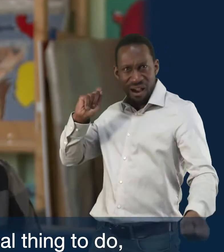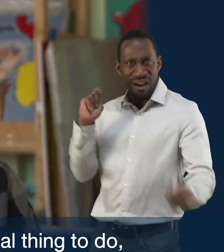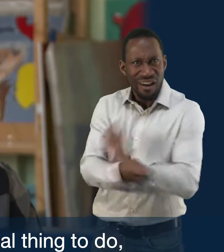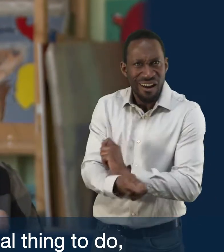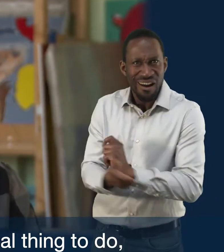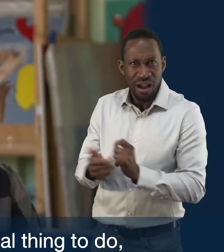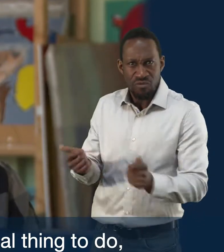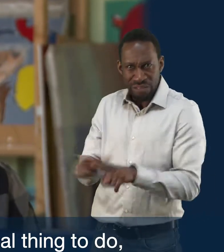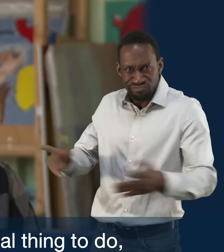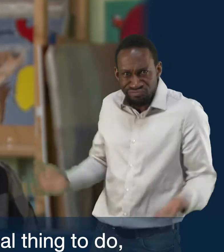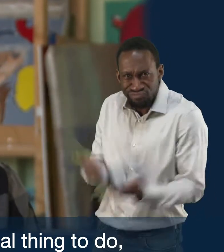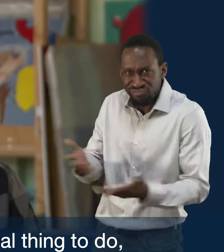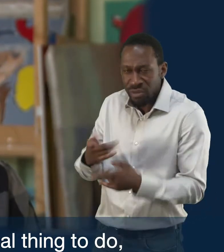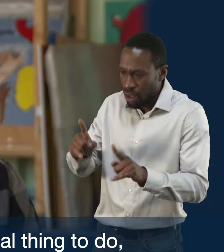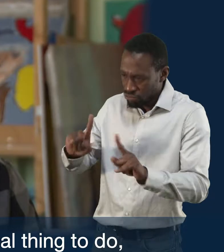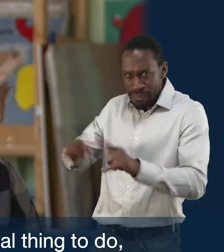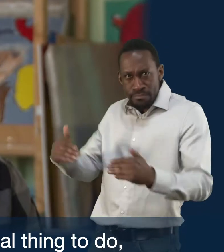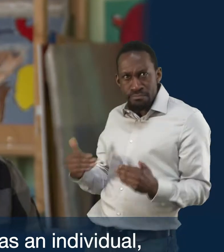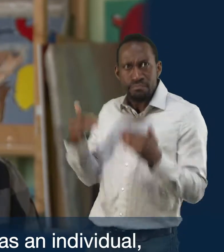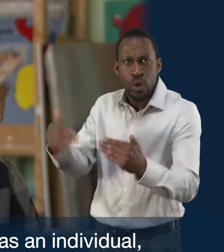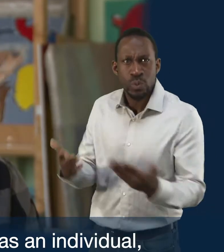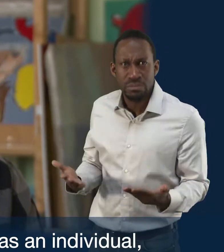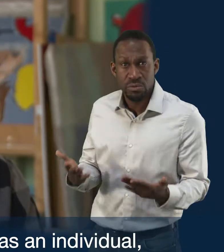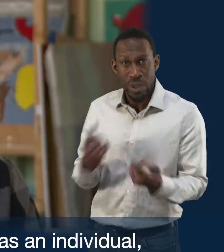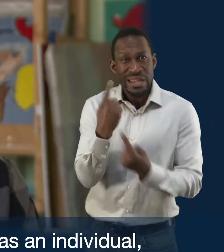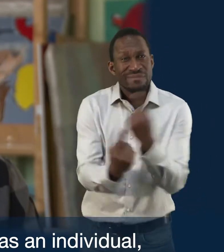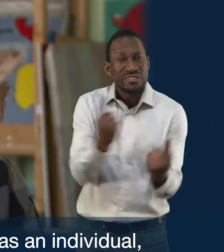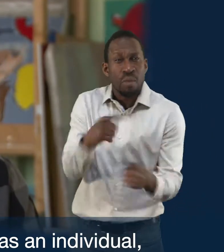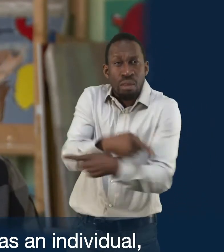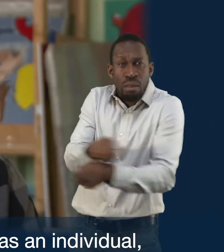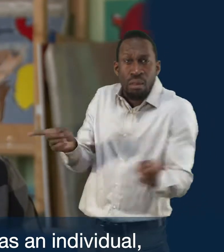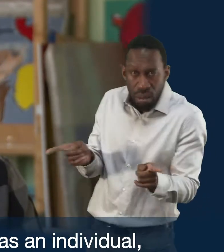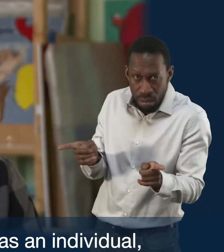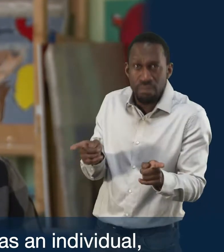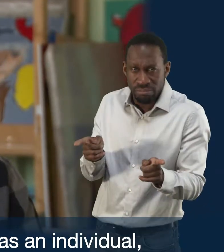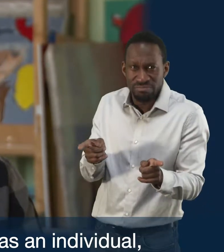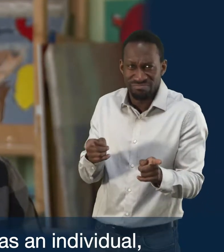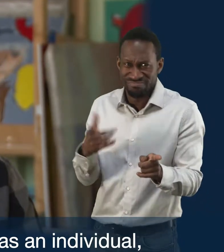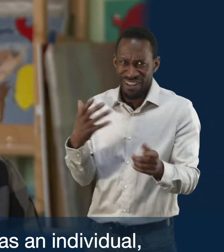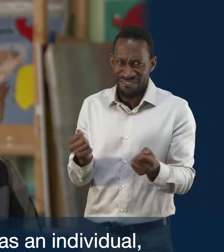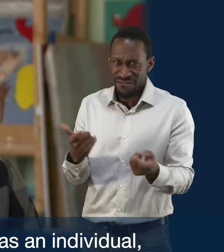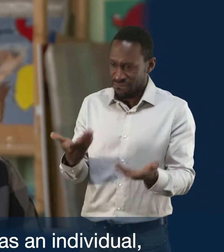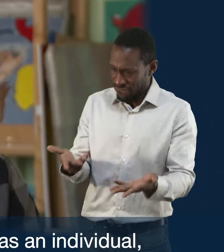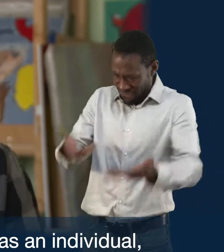do. It's quite a radical step forward. But once you're given that as an individual,